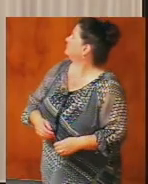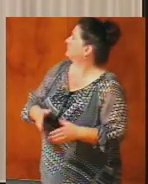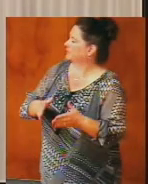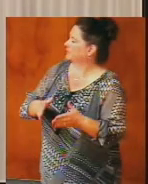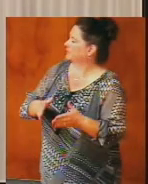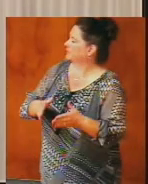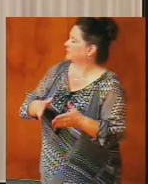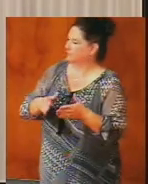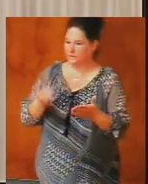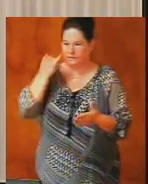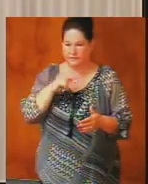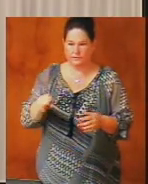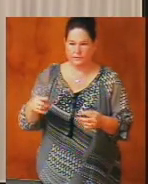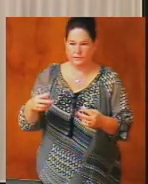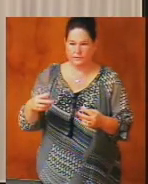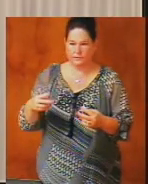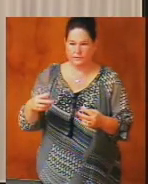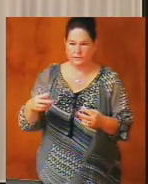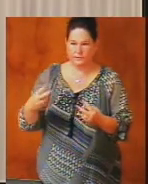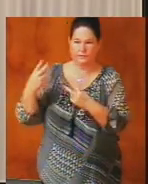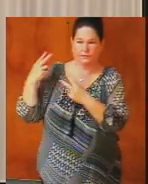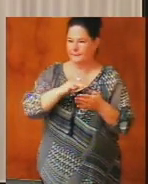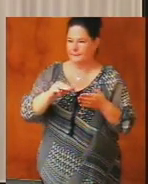Well, if you'll look at the map